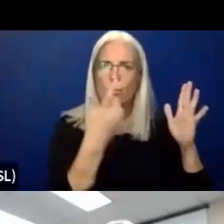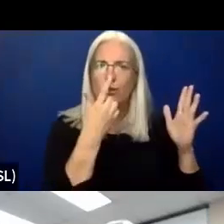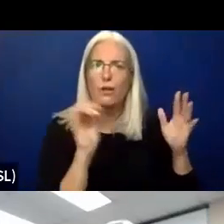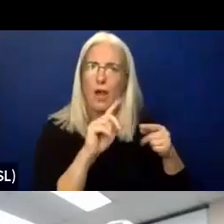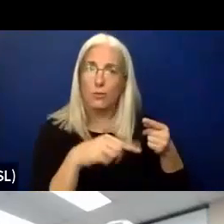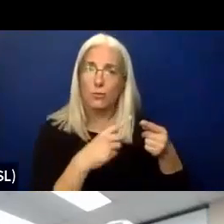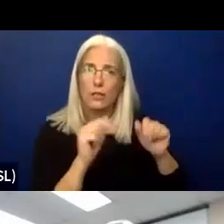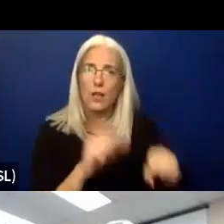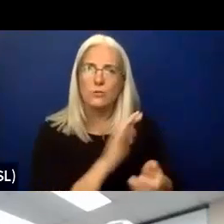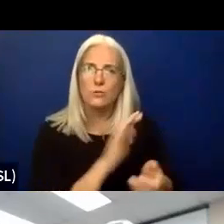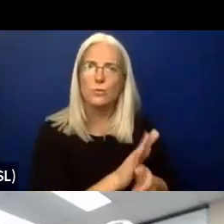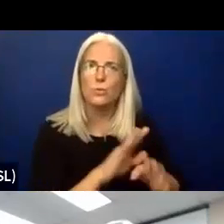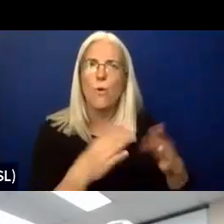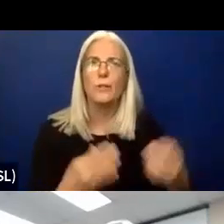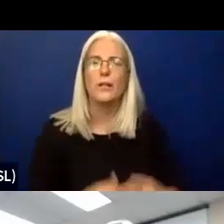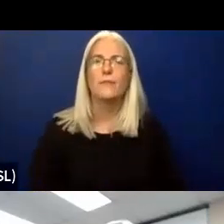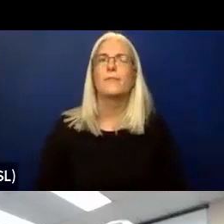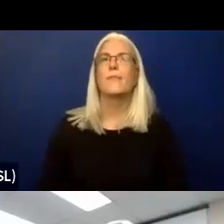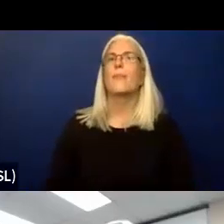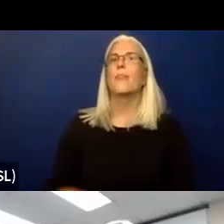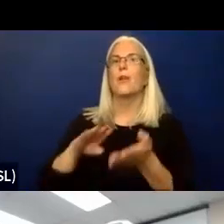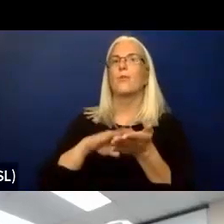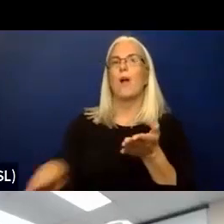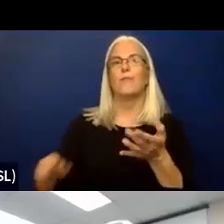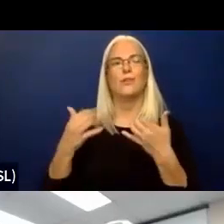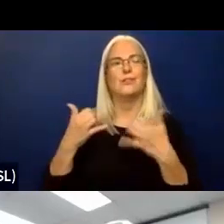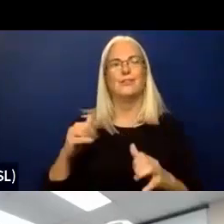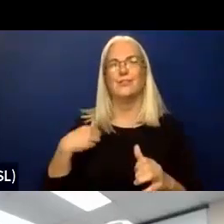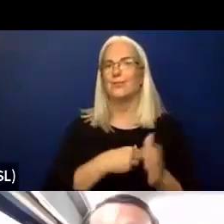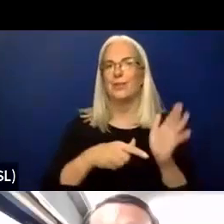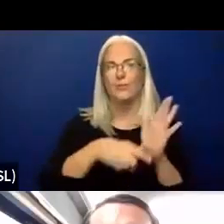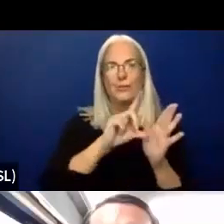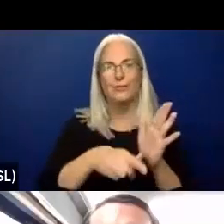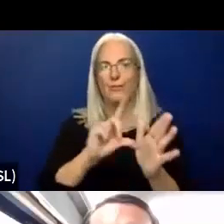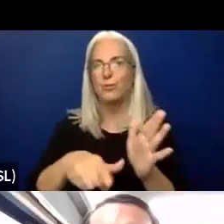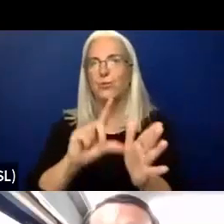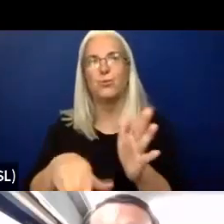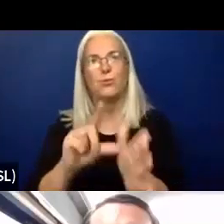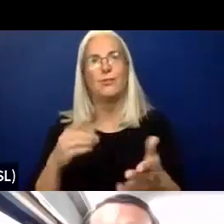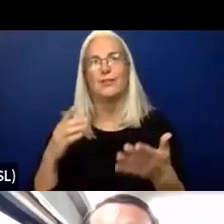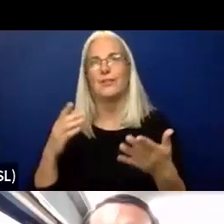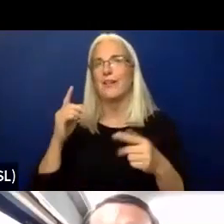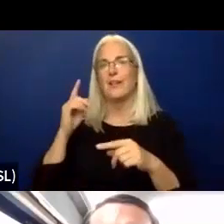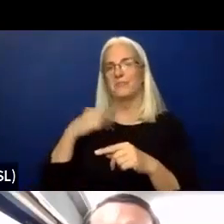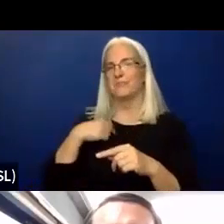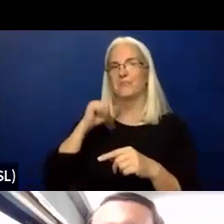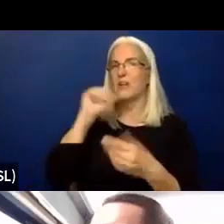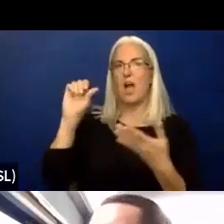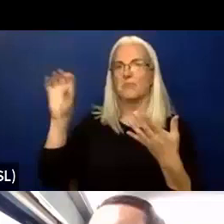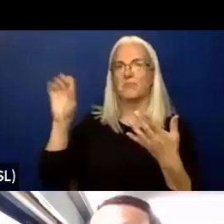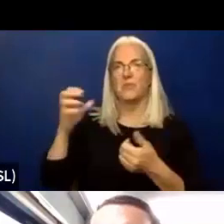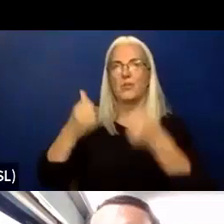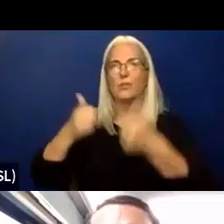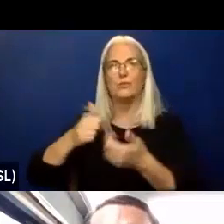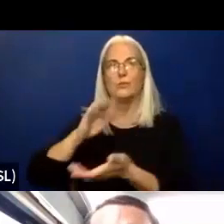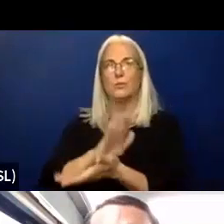are all still under review, we are not going to release the names of specific schools in our decisions. When the process is complete